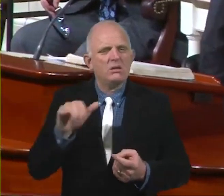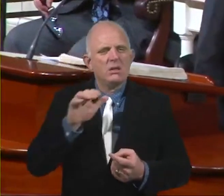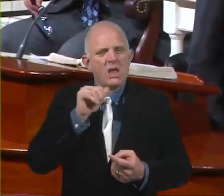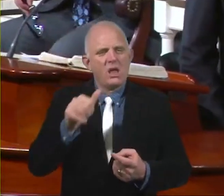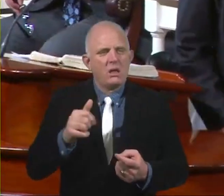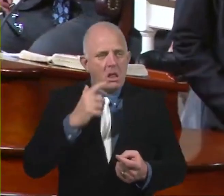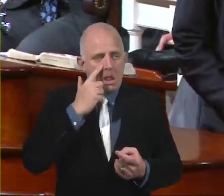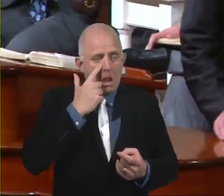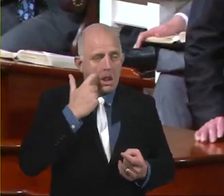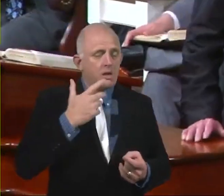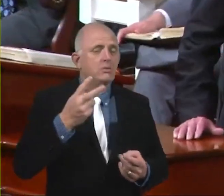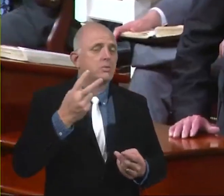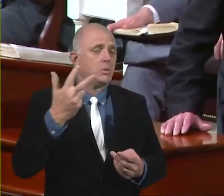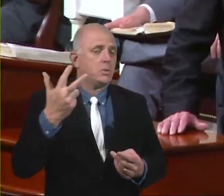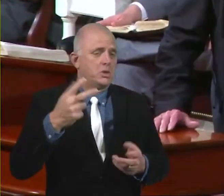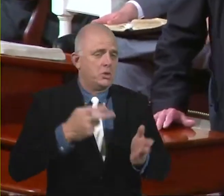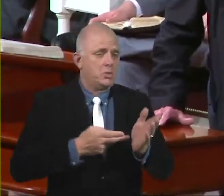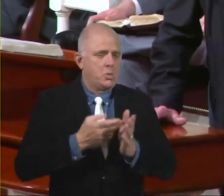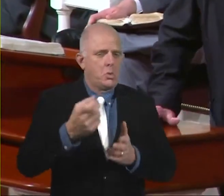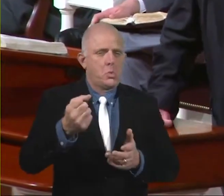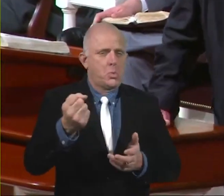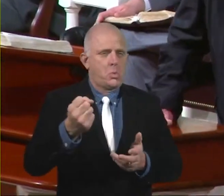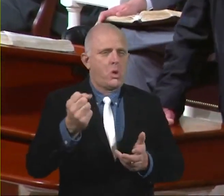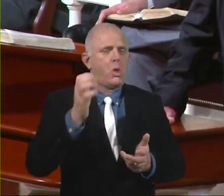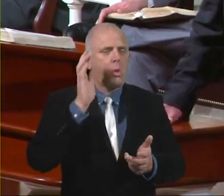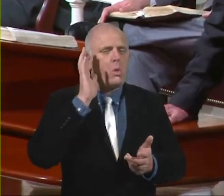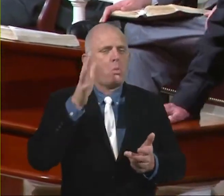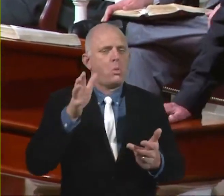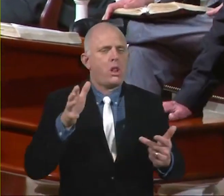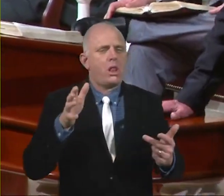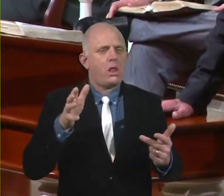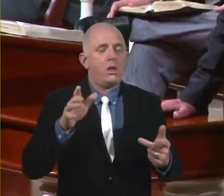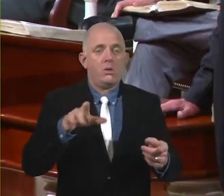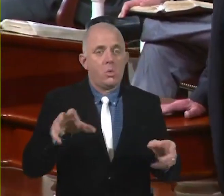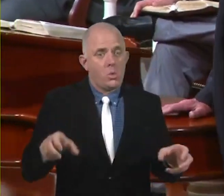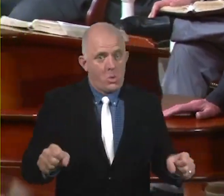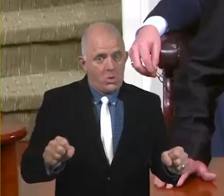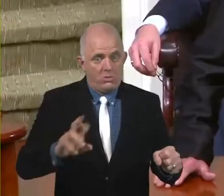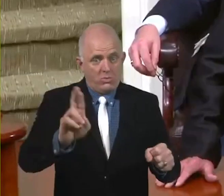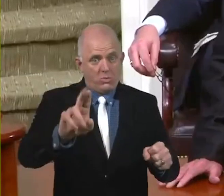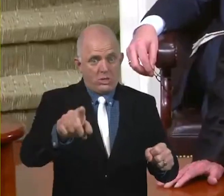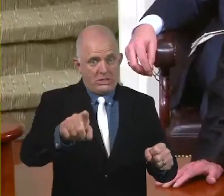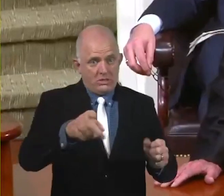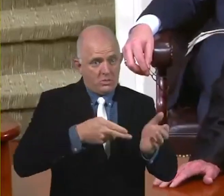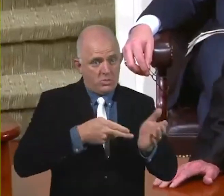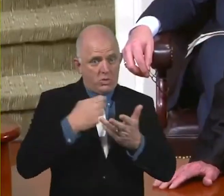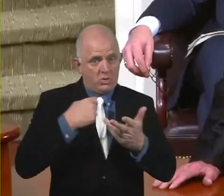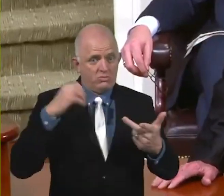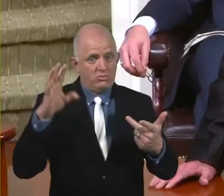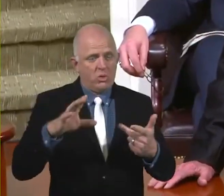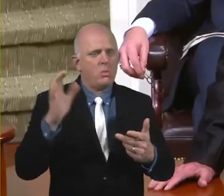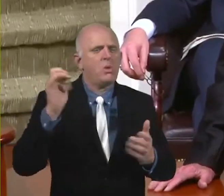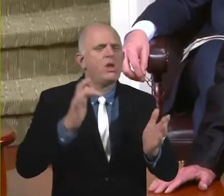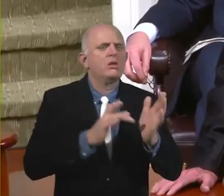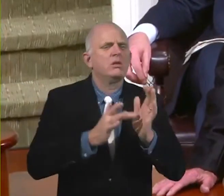truths tonight. Hang on to them. Get a hold of your chair. This is one of them. He didn't want to.